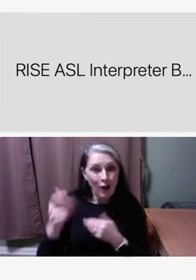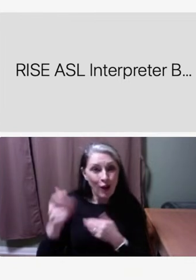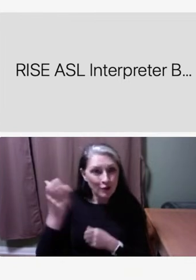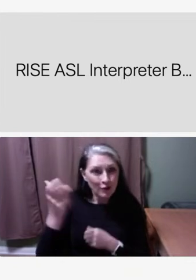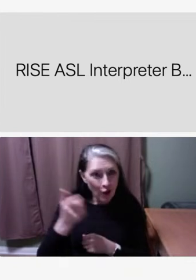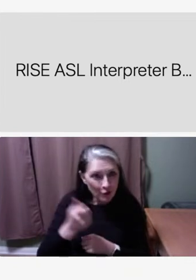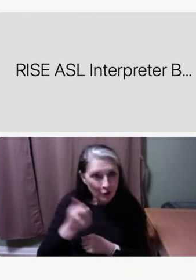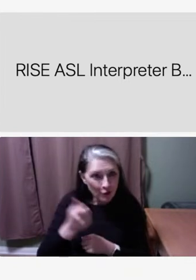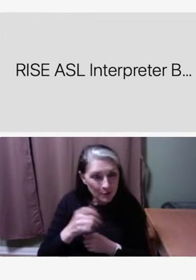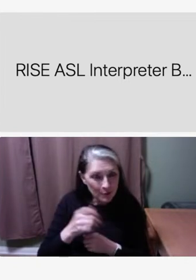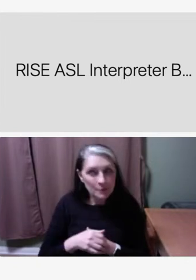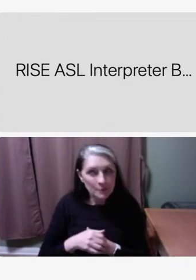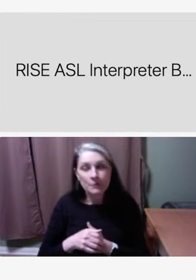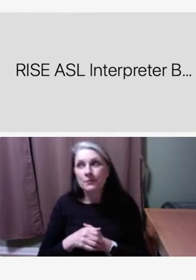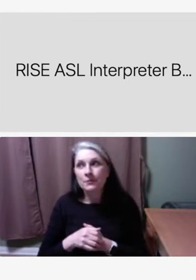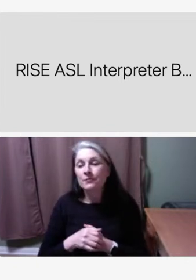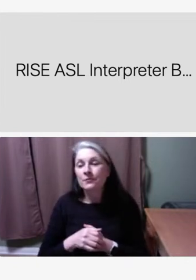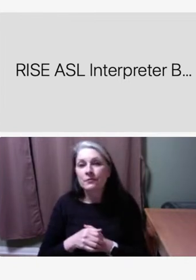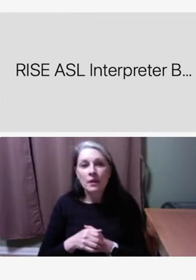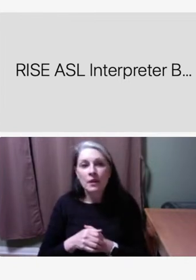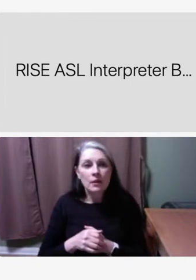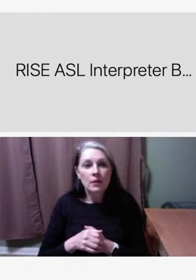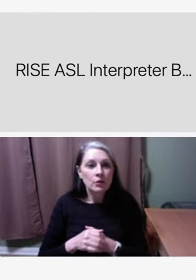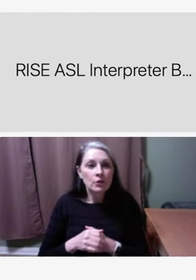to institutions of their choices.